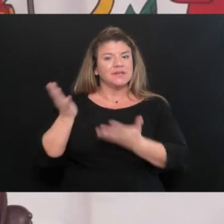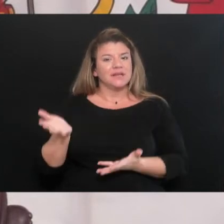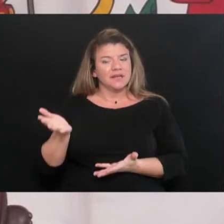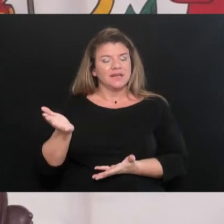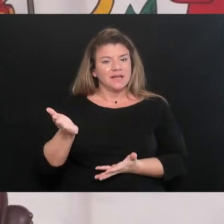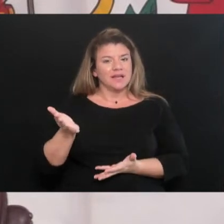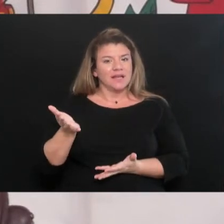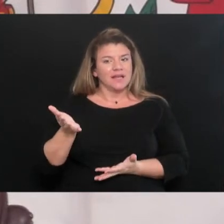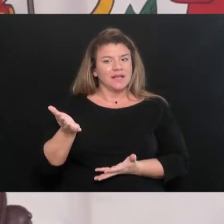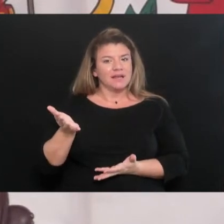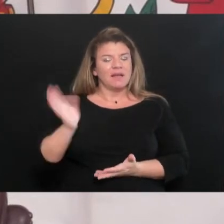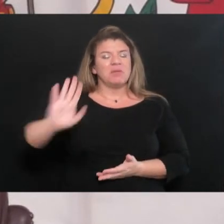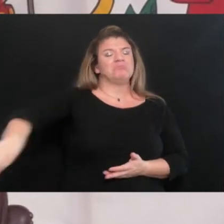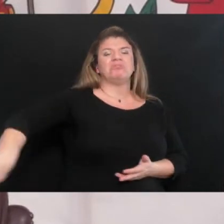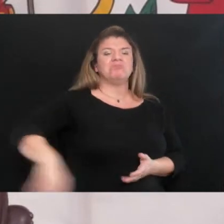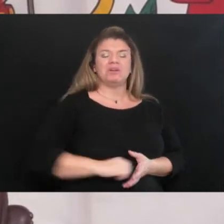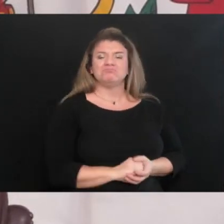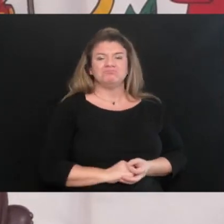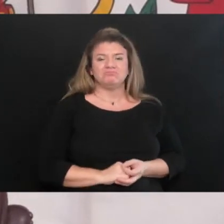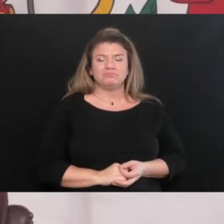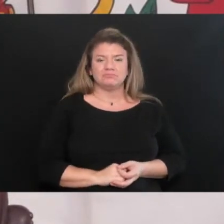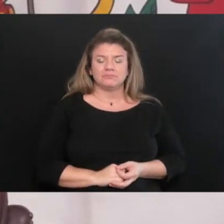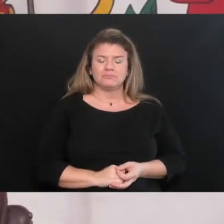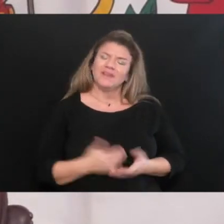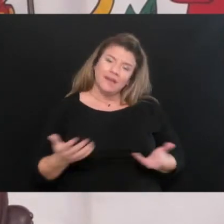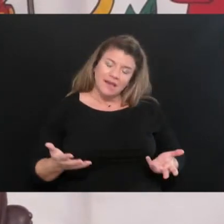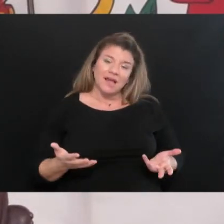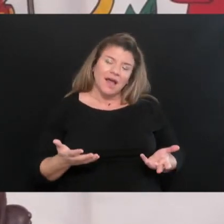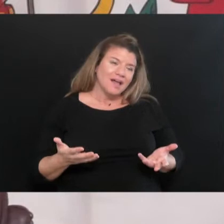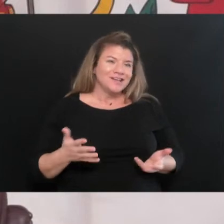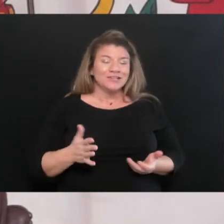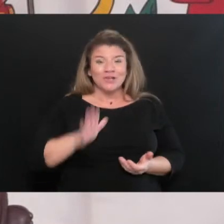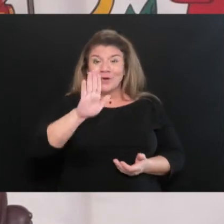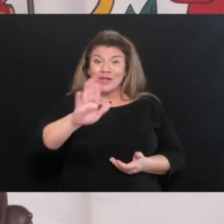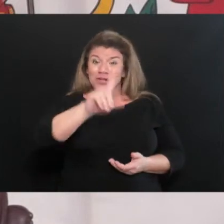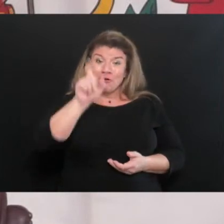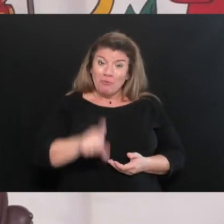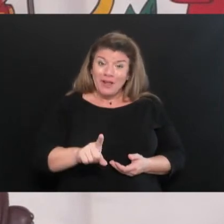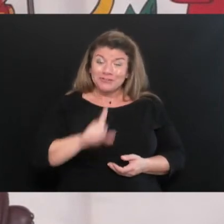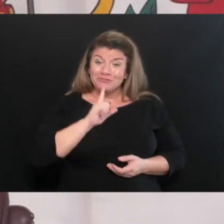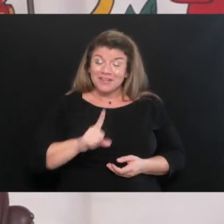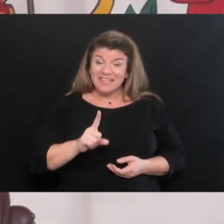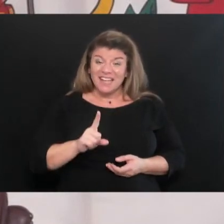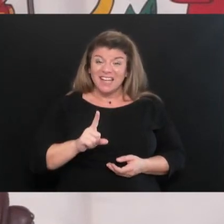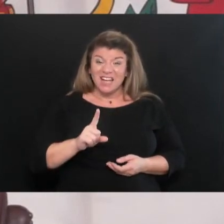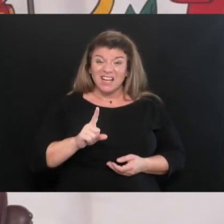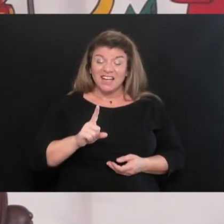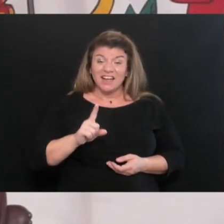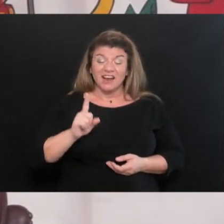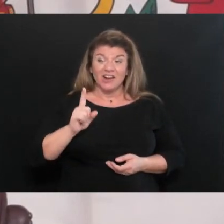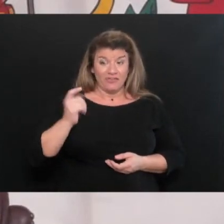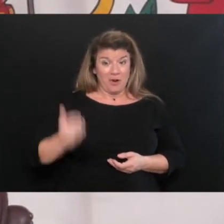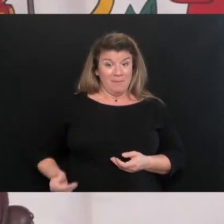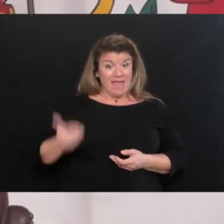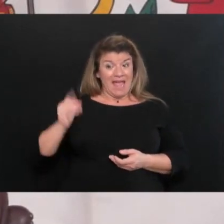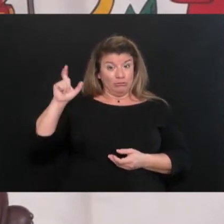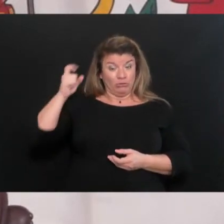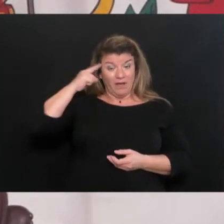absolutely just turn their back on them. So Paul, your question to me, as your